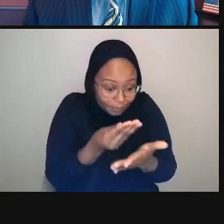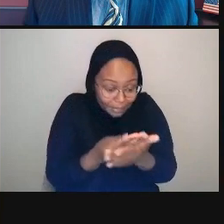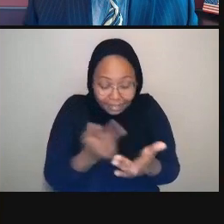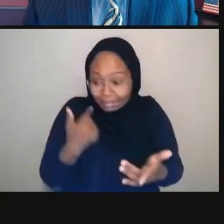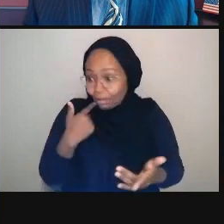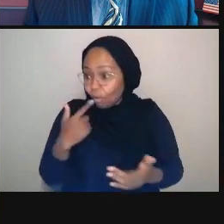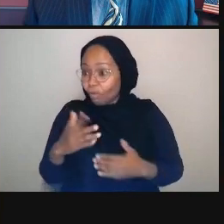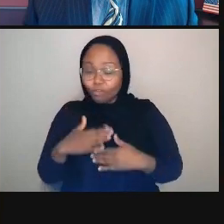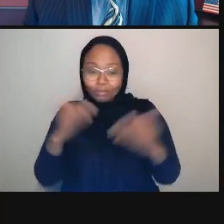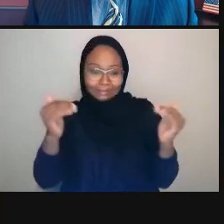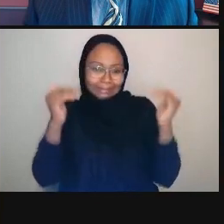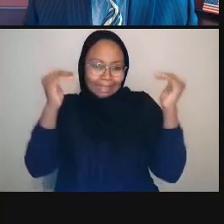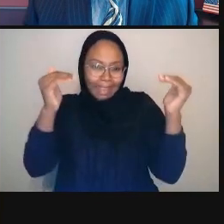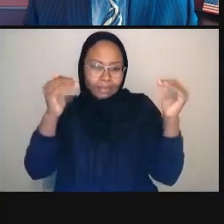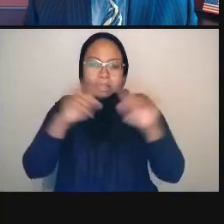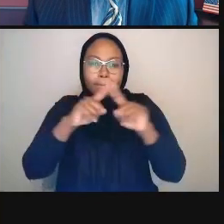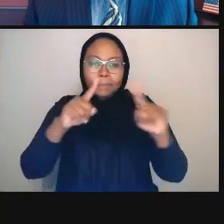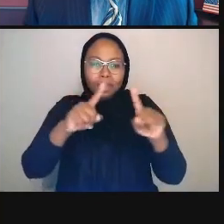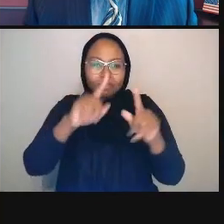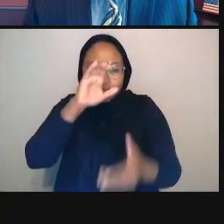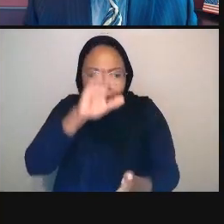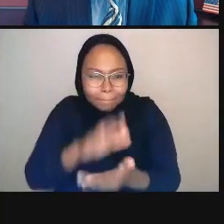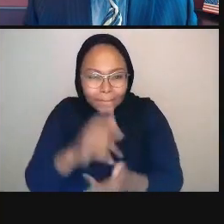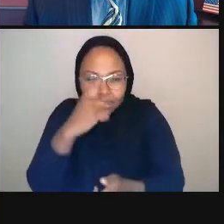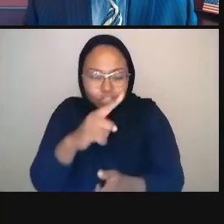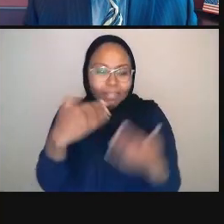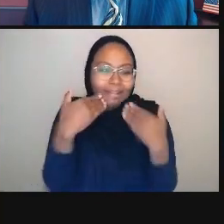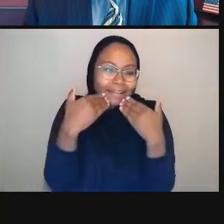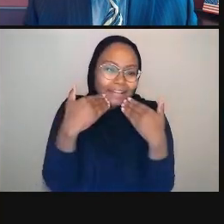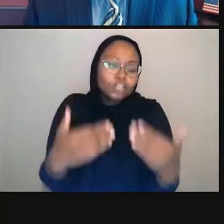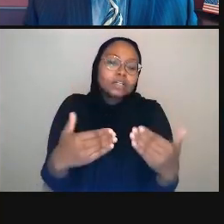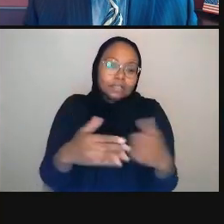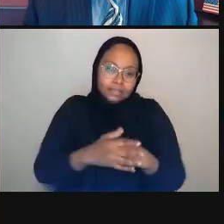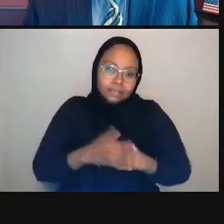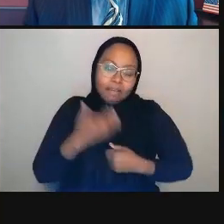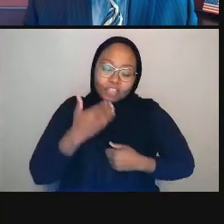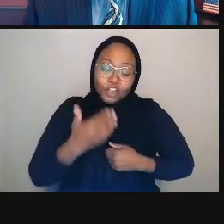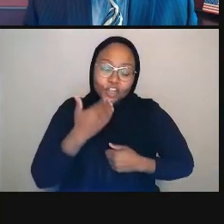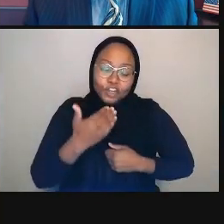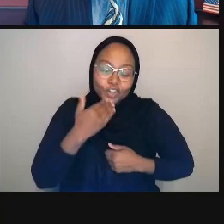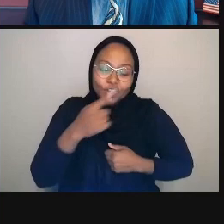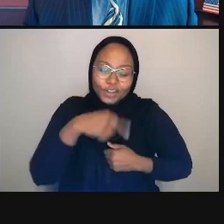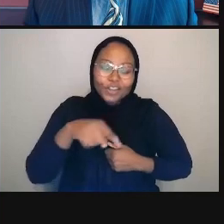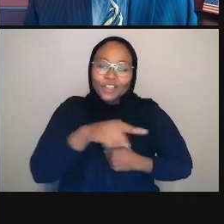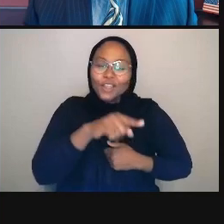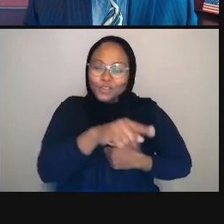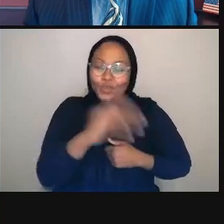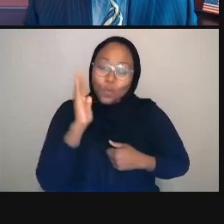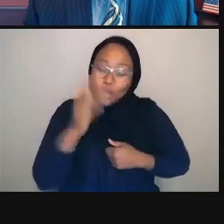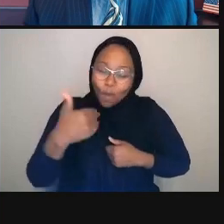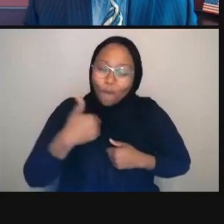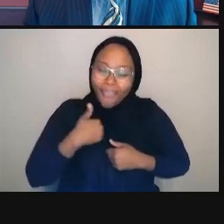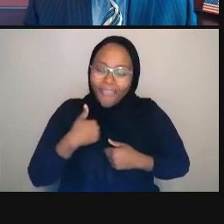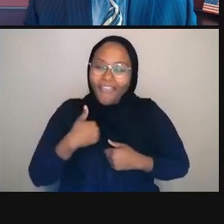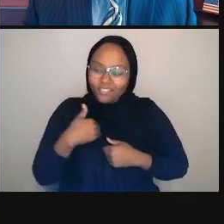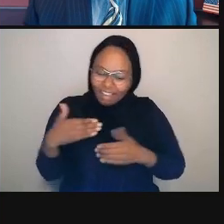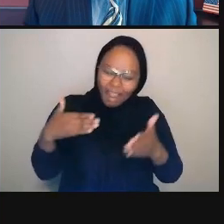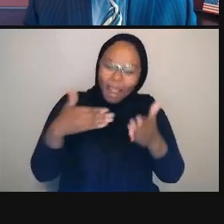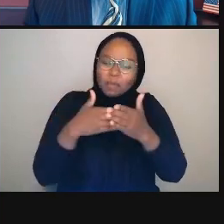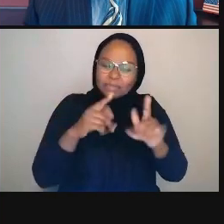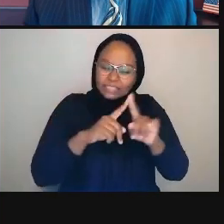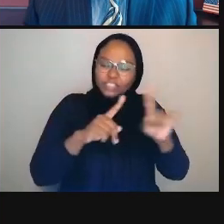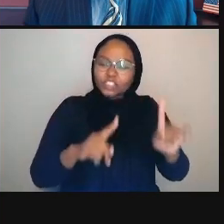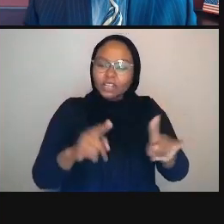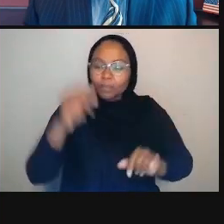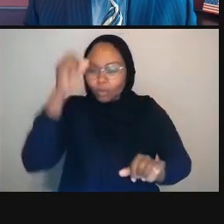you're committed to the good for good's sake, then you will have opposition. And I think that if we look at it through that frame